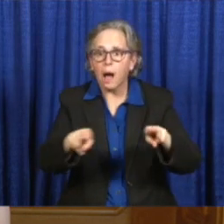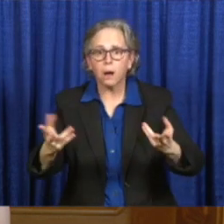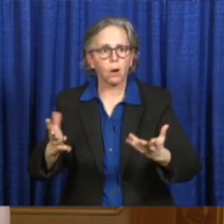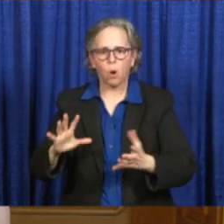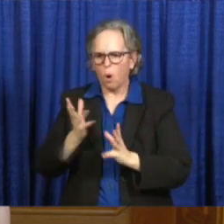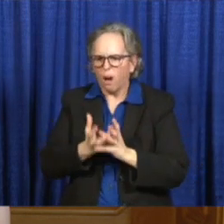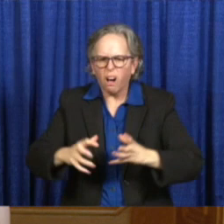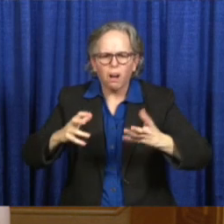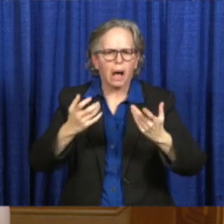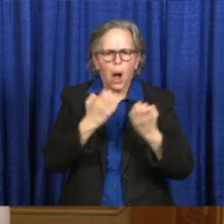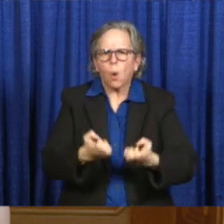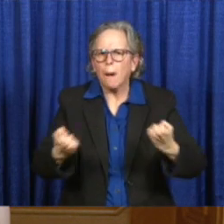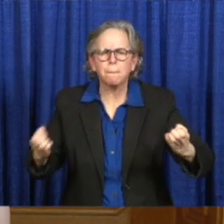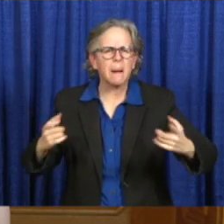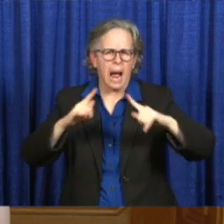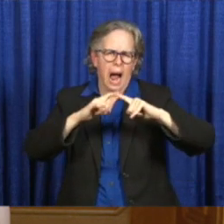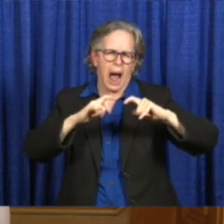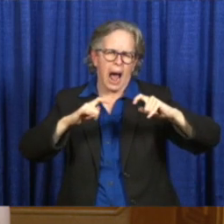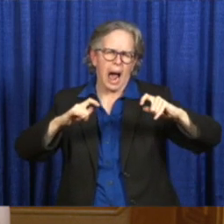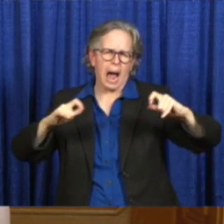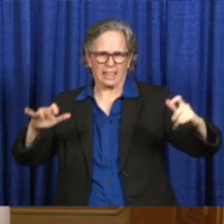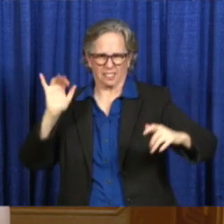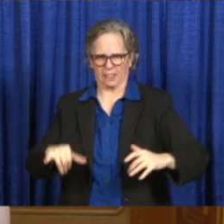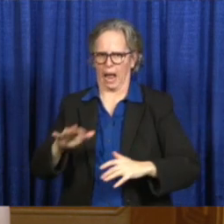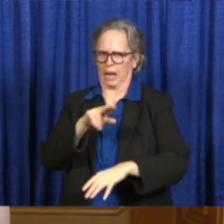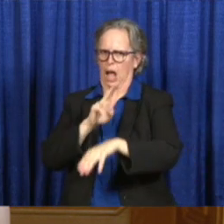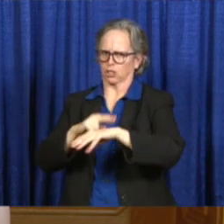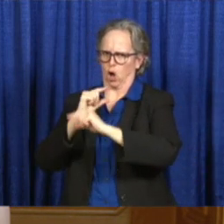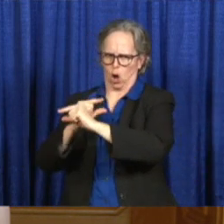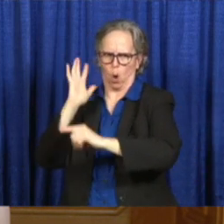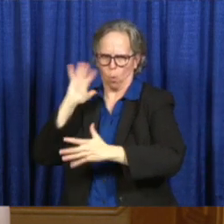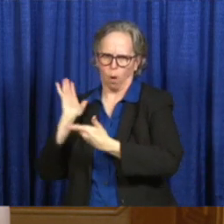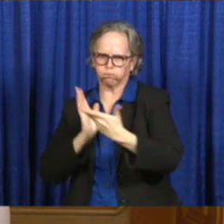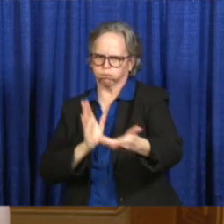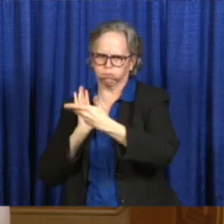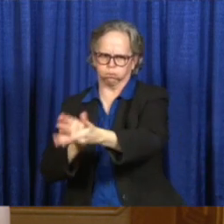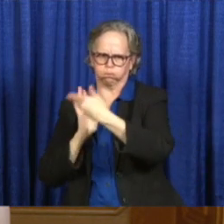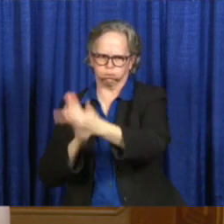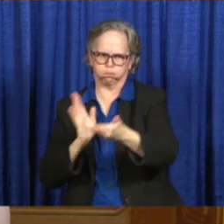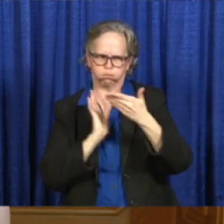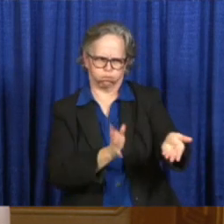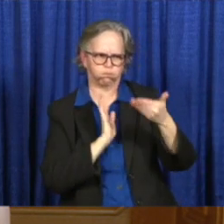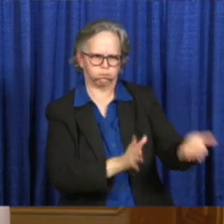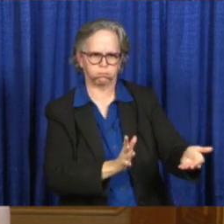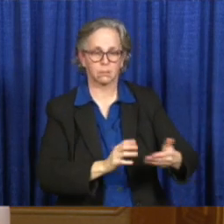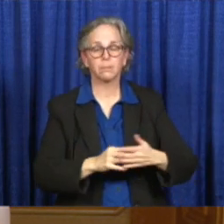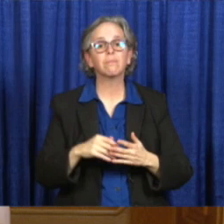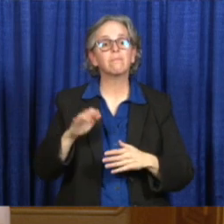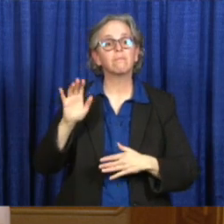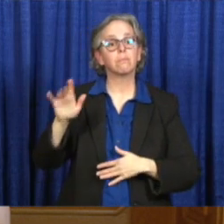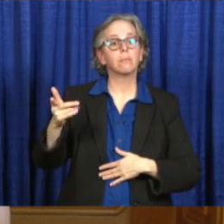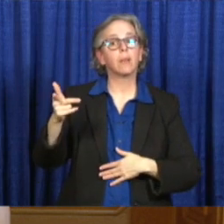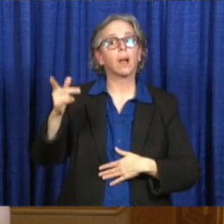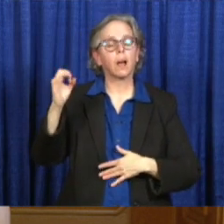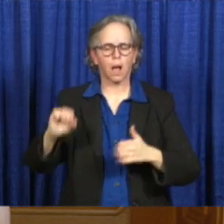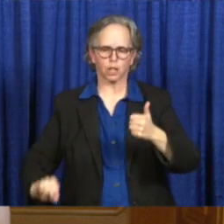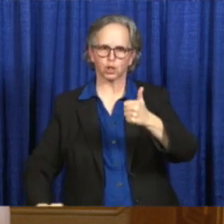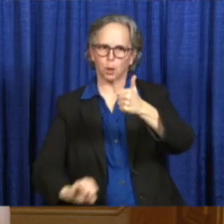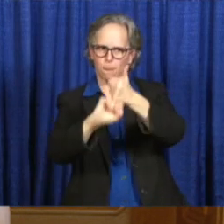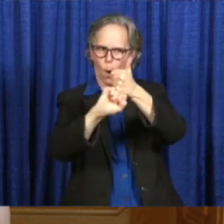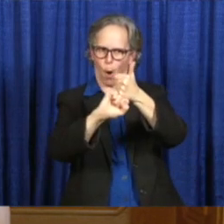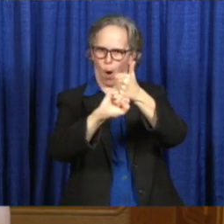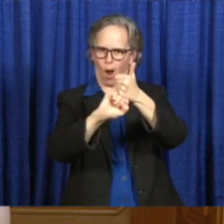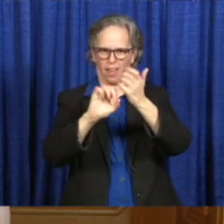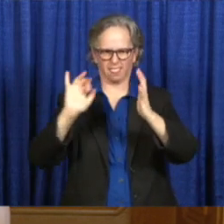So this is not something that just the National Guard is doing. Hospitals have had plans for some time about how to build out when that